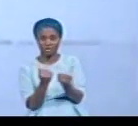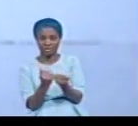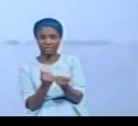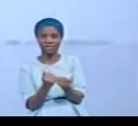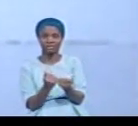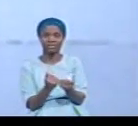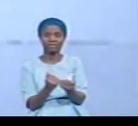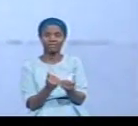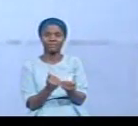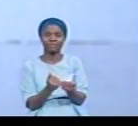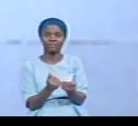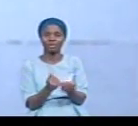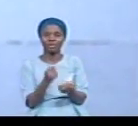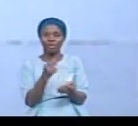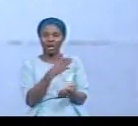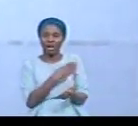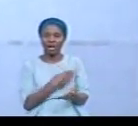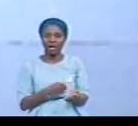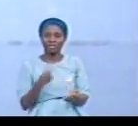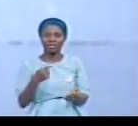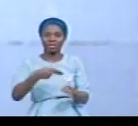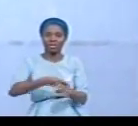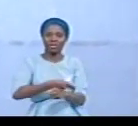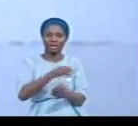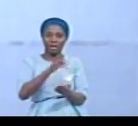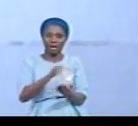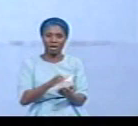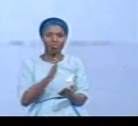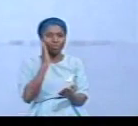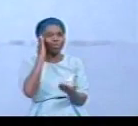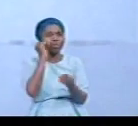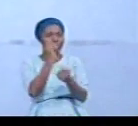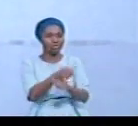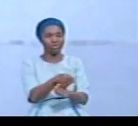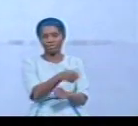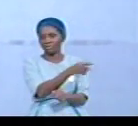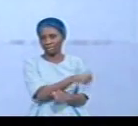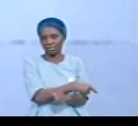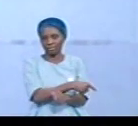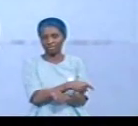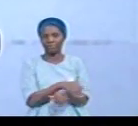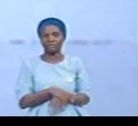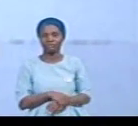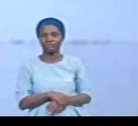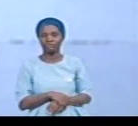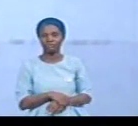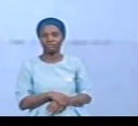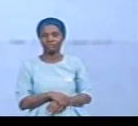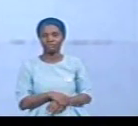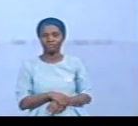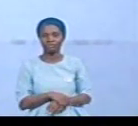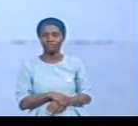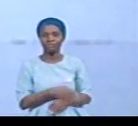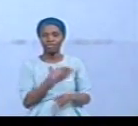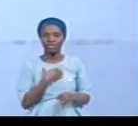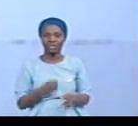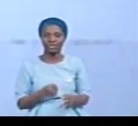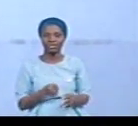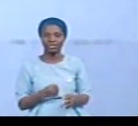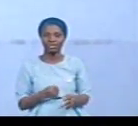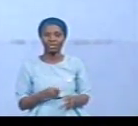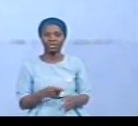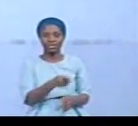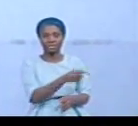is Lord of lords and King of kings, and they that are